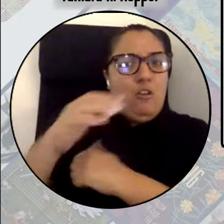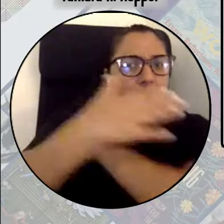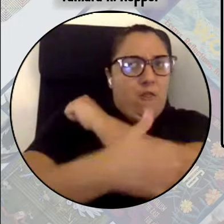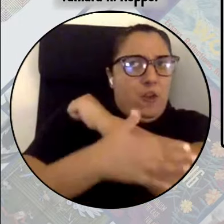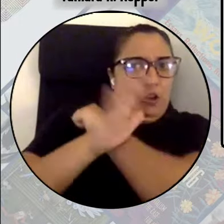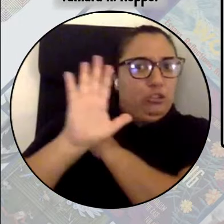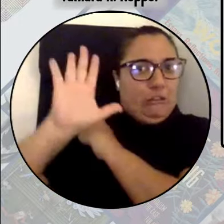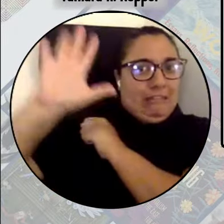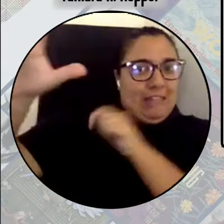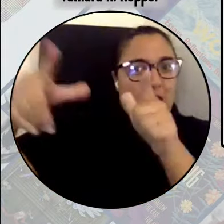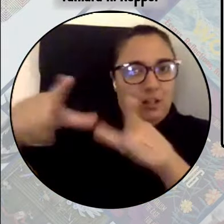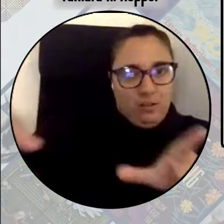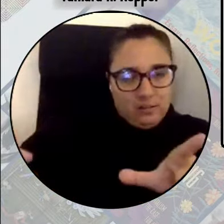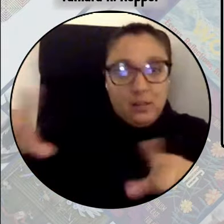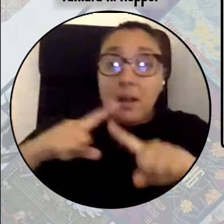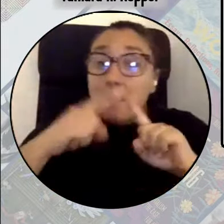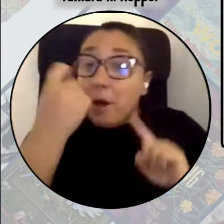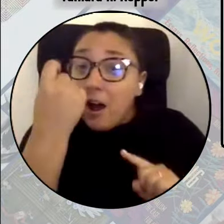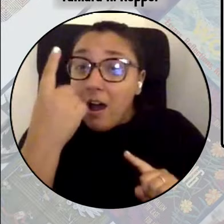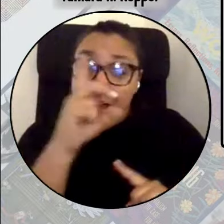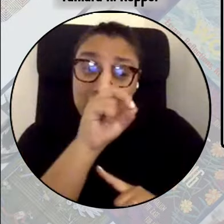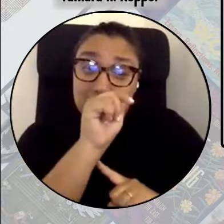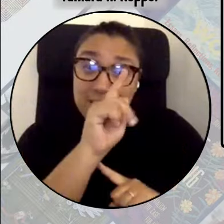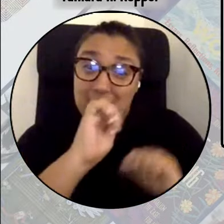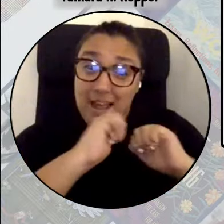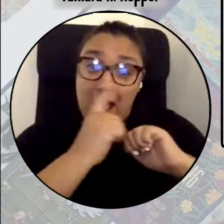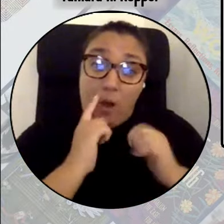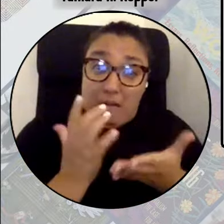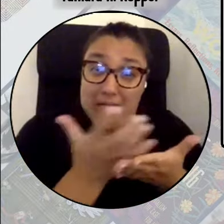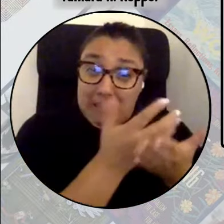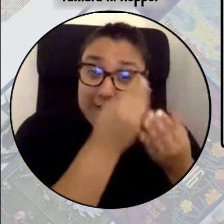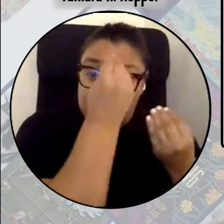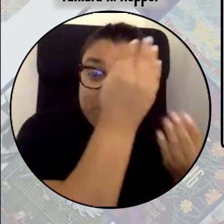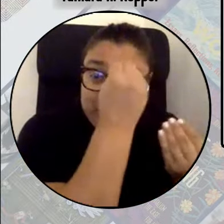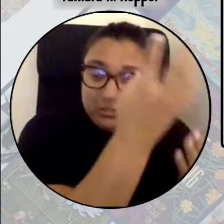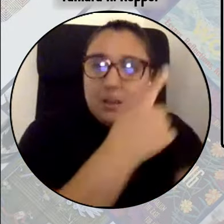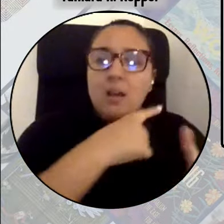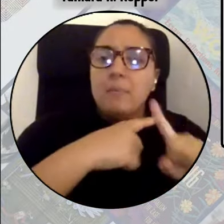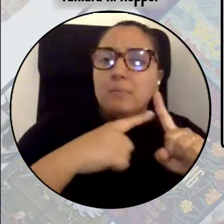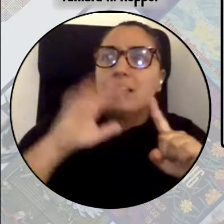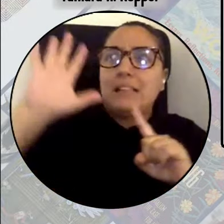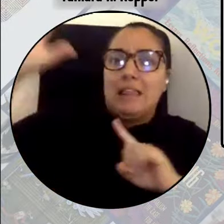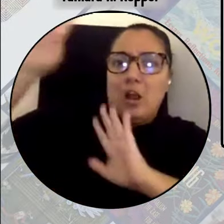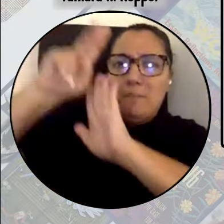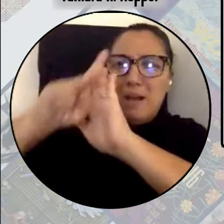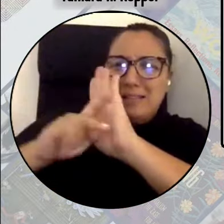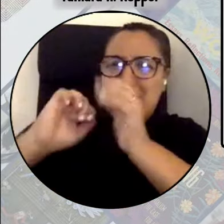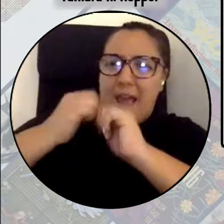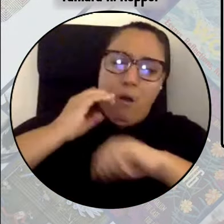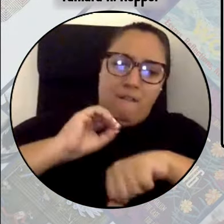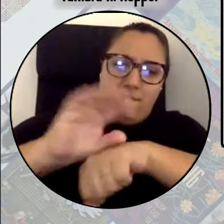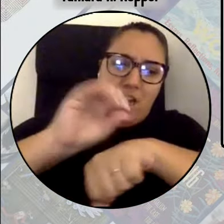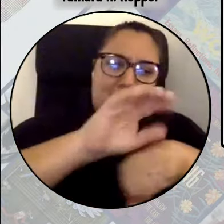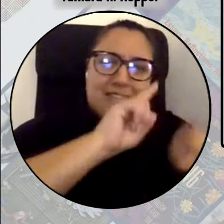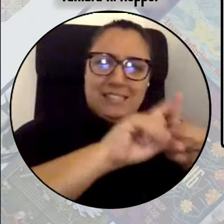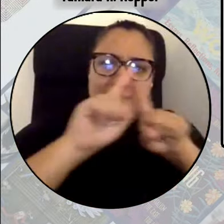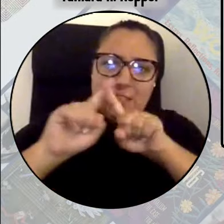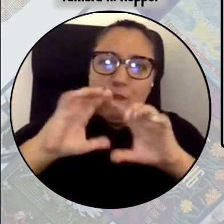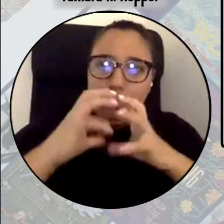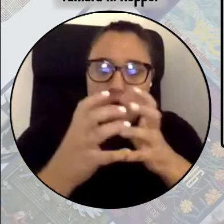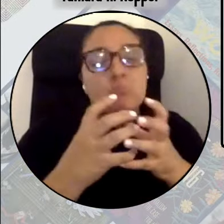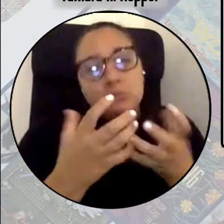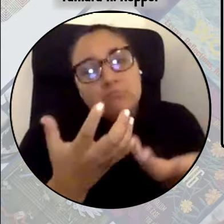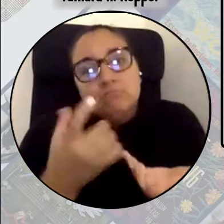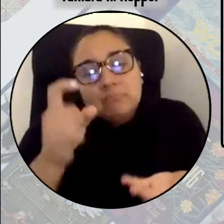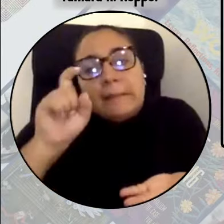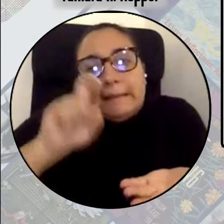is collected, as well as how different policies have impacted different groups, I think this is a very important kind of breakdown that we need to